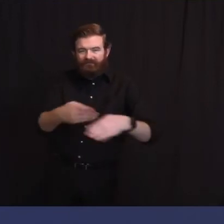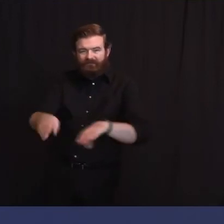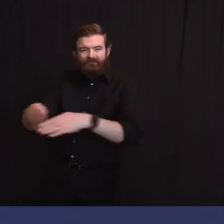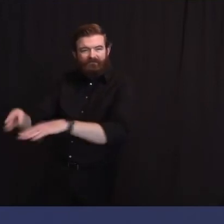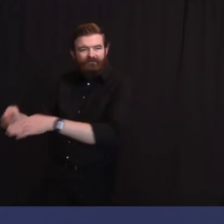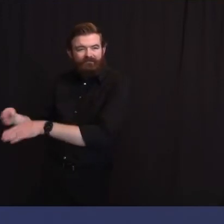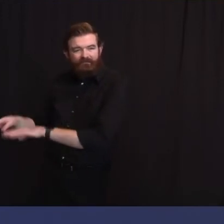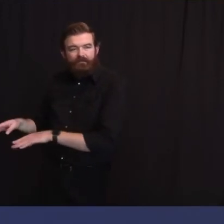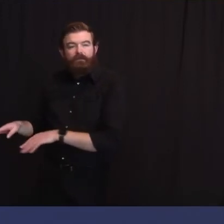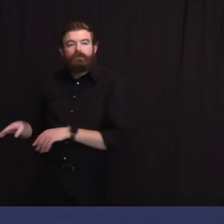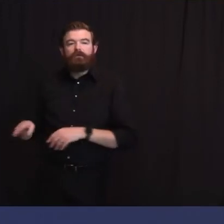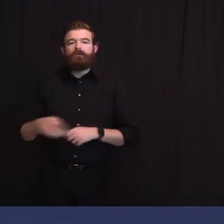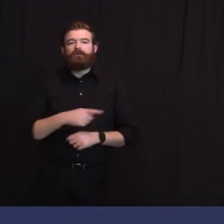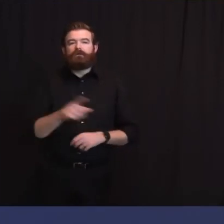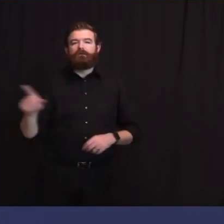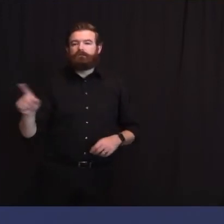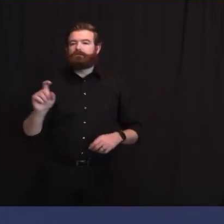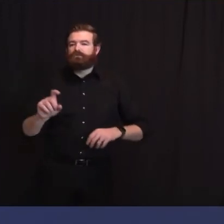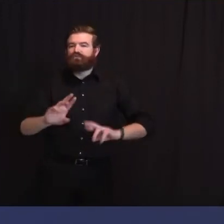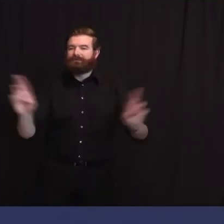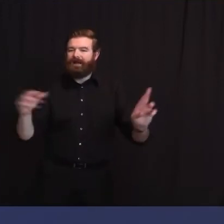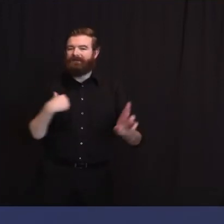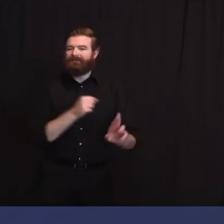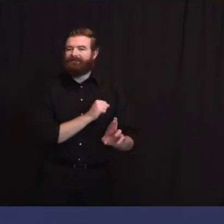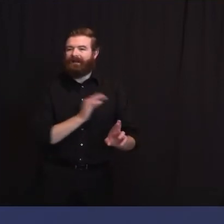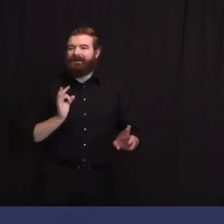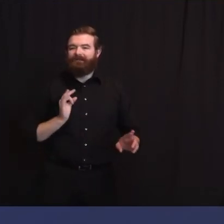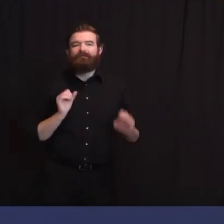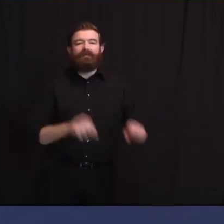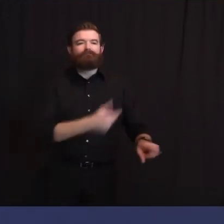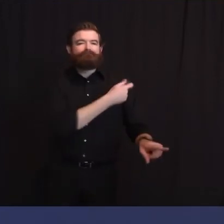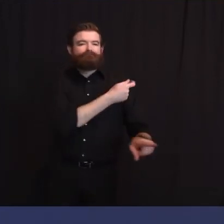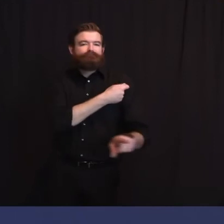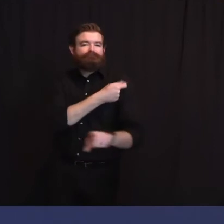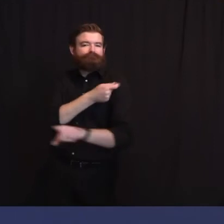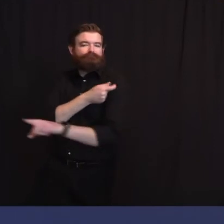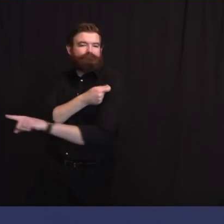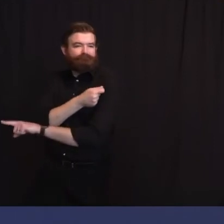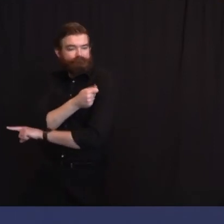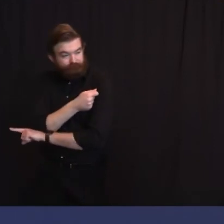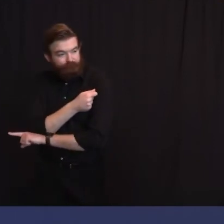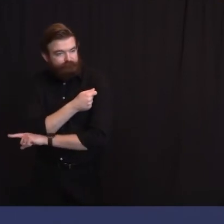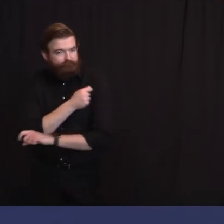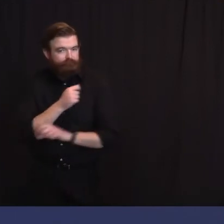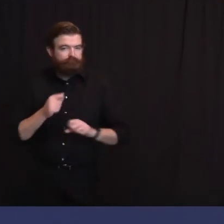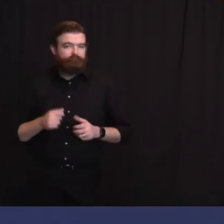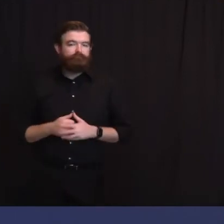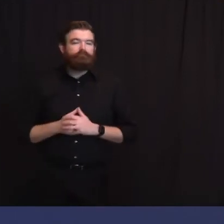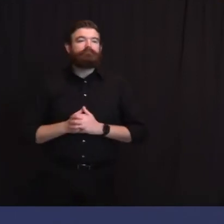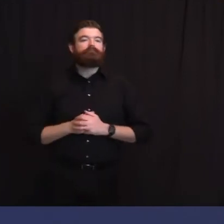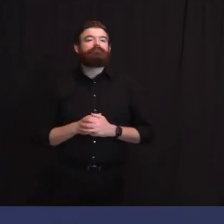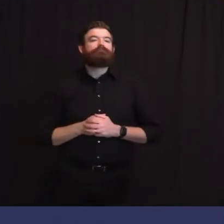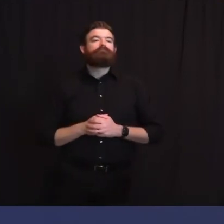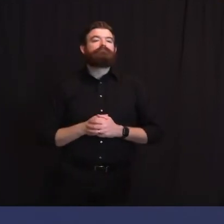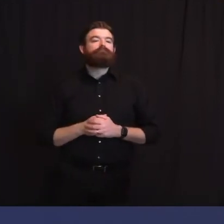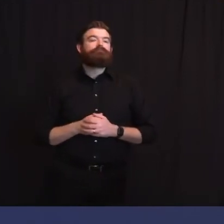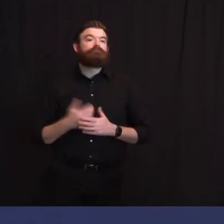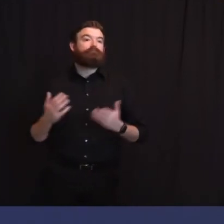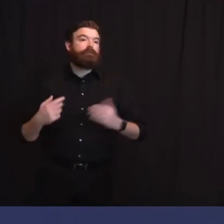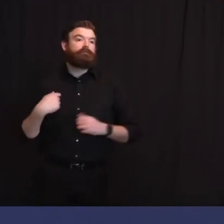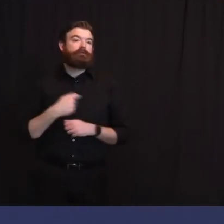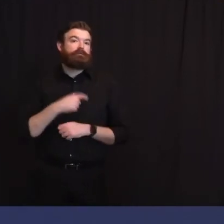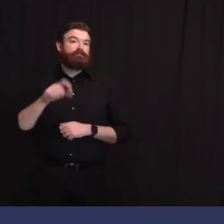staffed and are punching at their capacity. And that's where we may well need the FEMA help. I think if FEMA dropped a lot of people